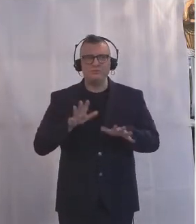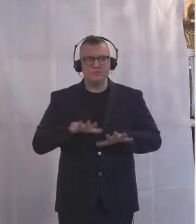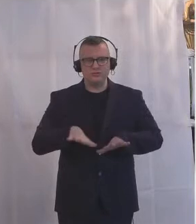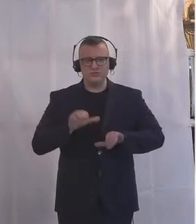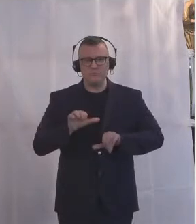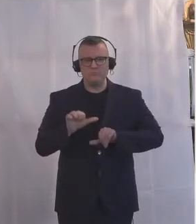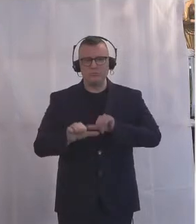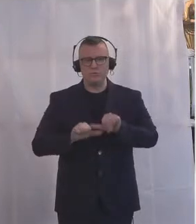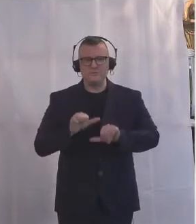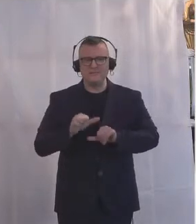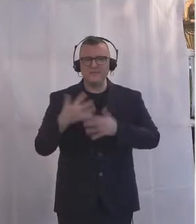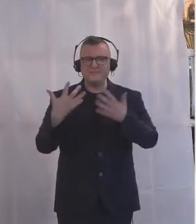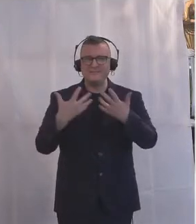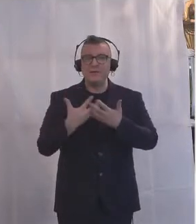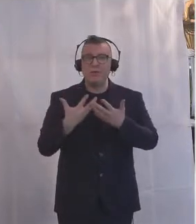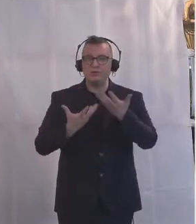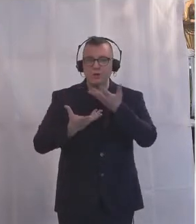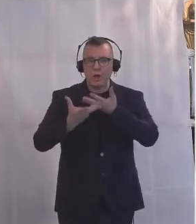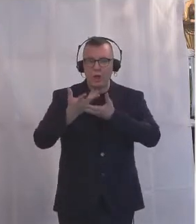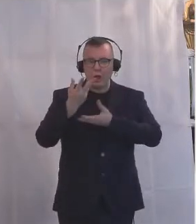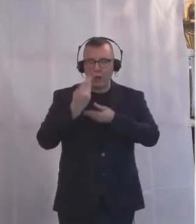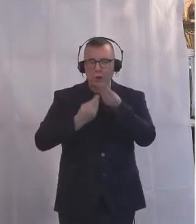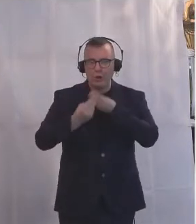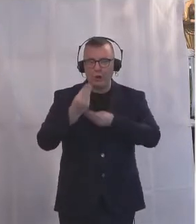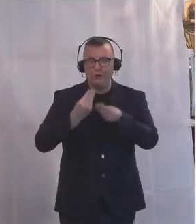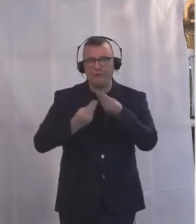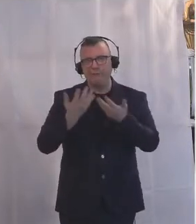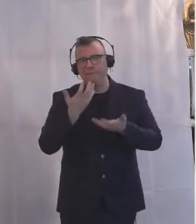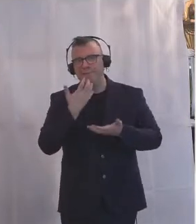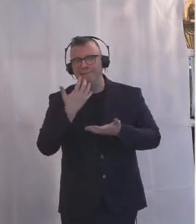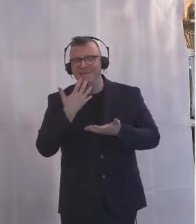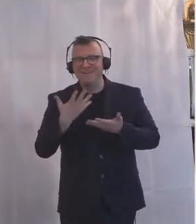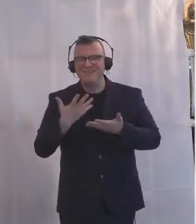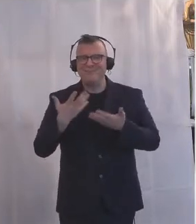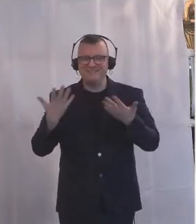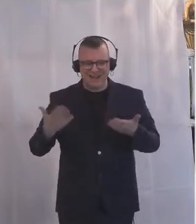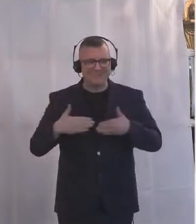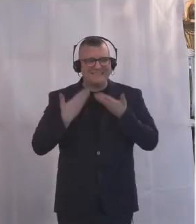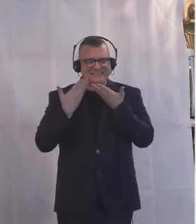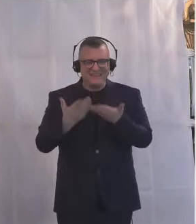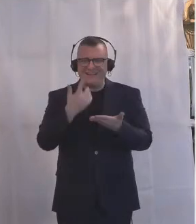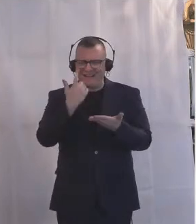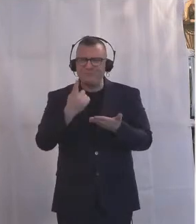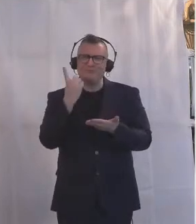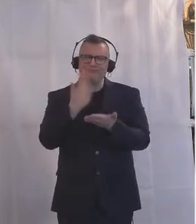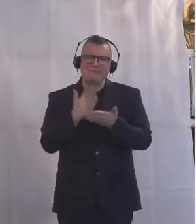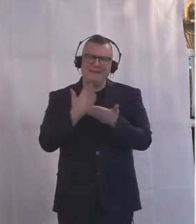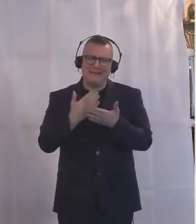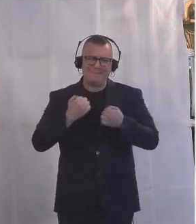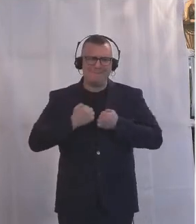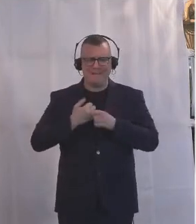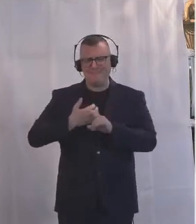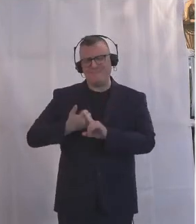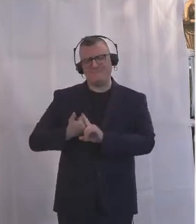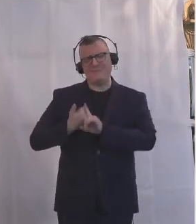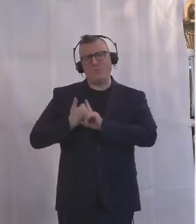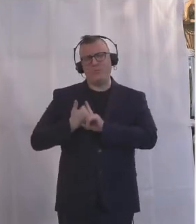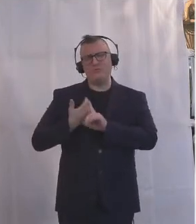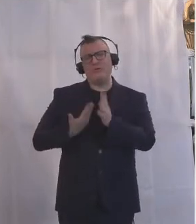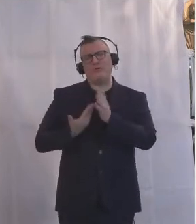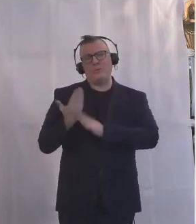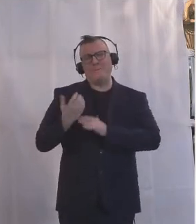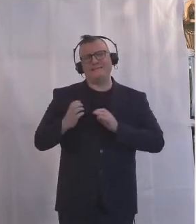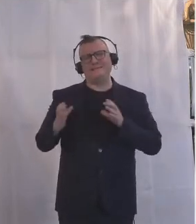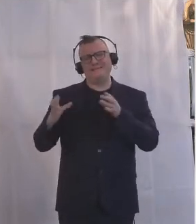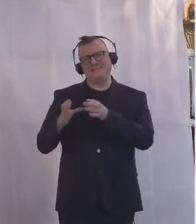and I have to deliver this. But I have to say that I have a really strong team behind me.